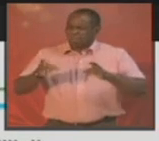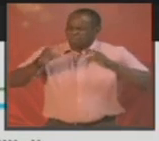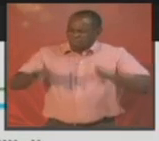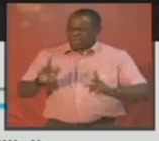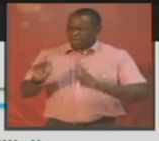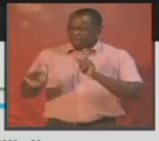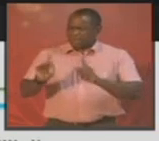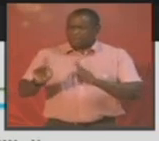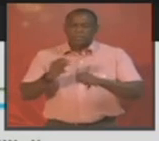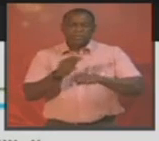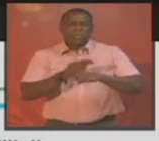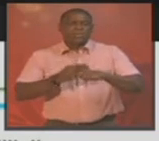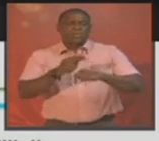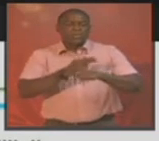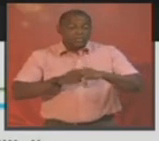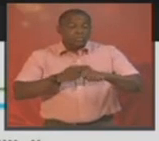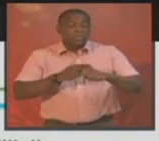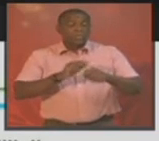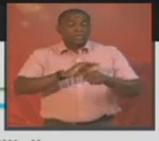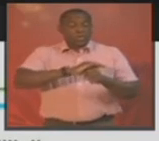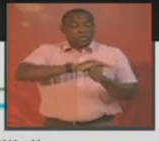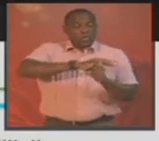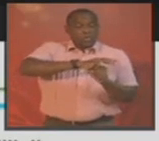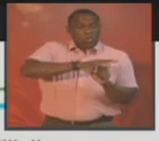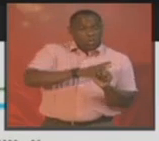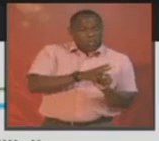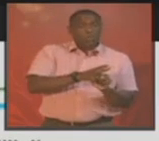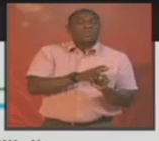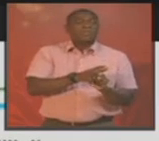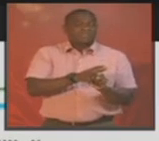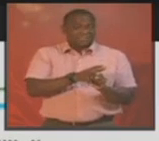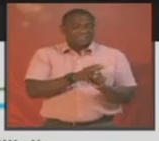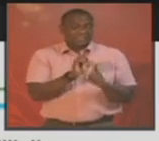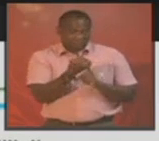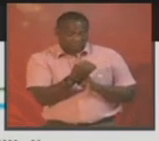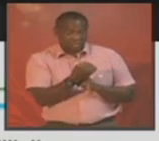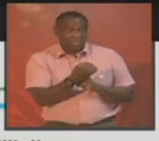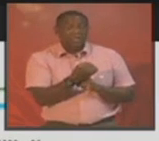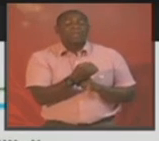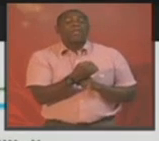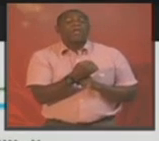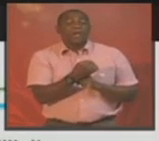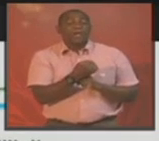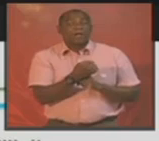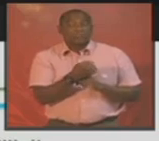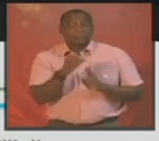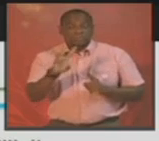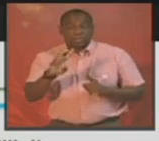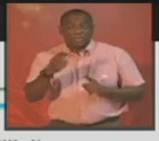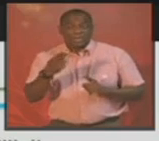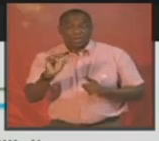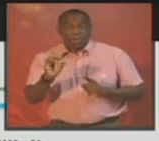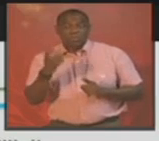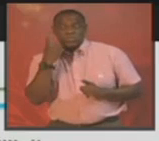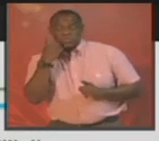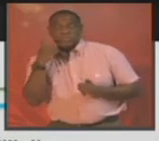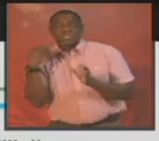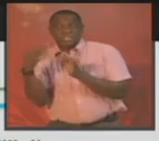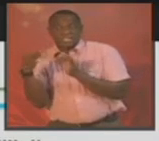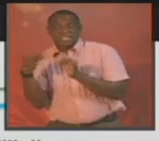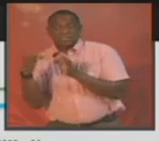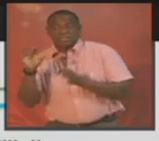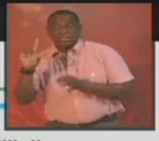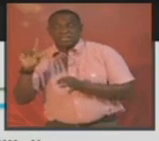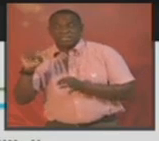on WHO data, it would indicate that approximately 4.4 million units of